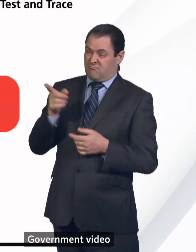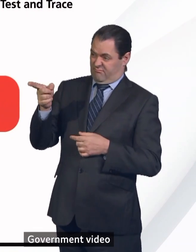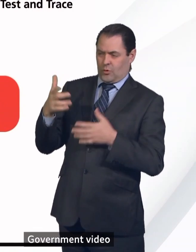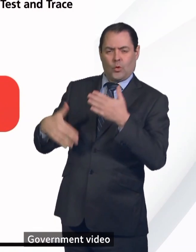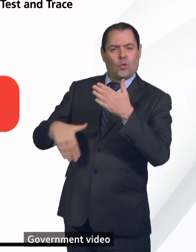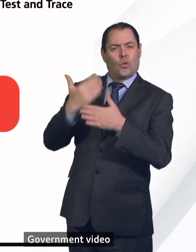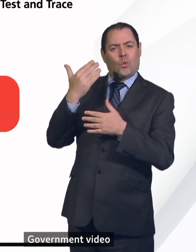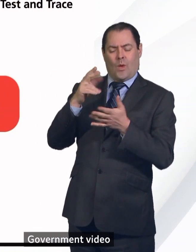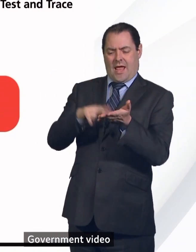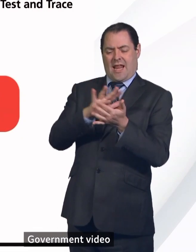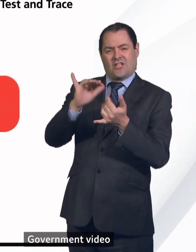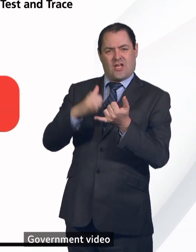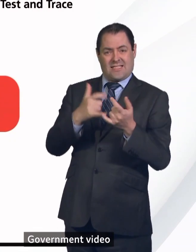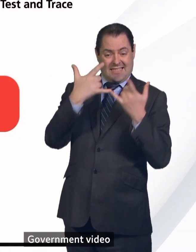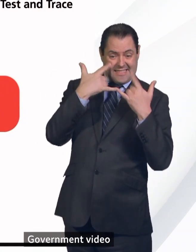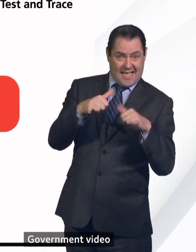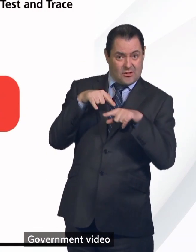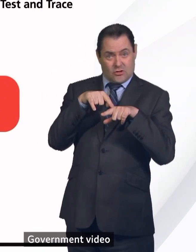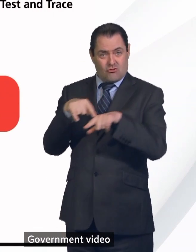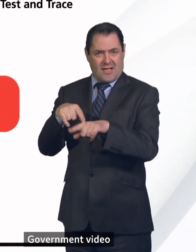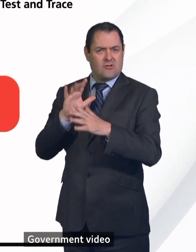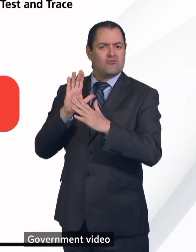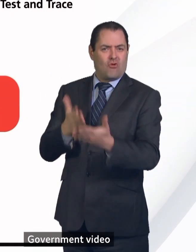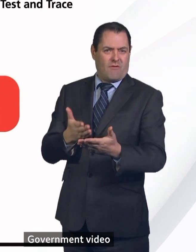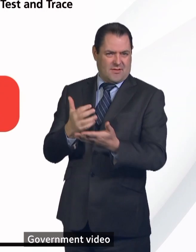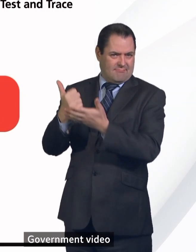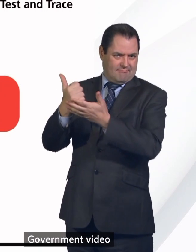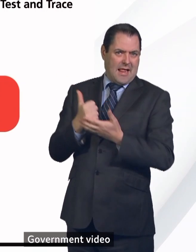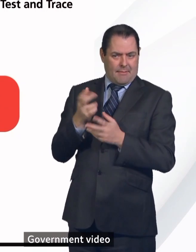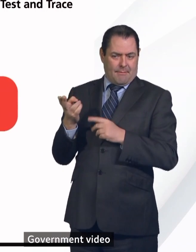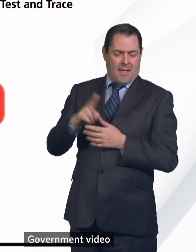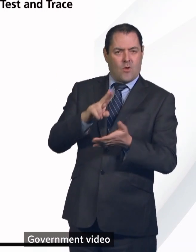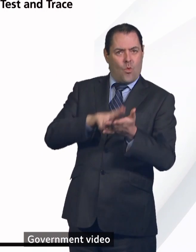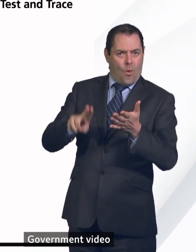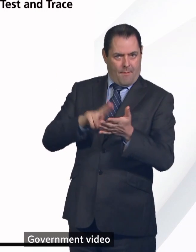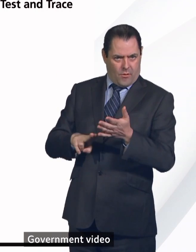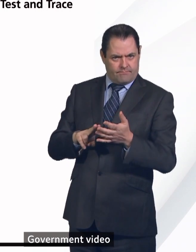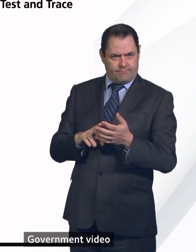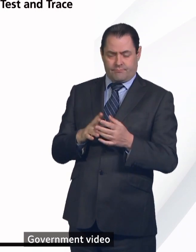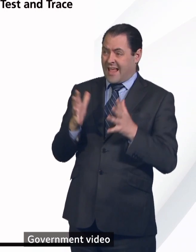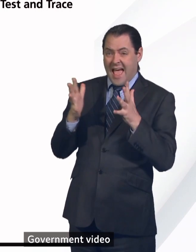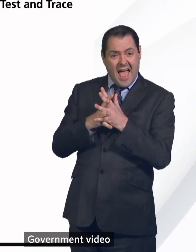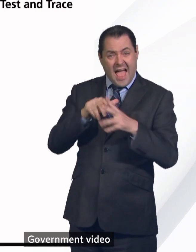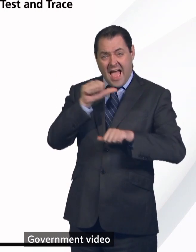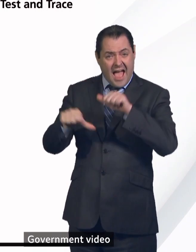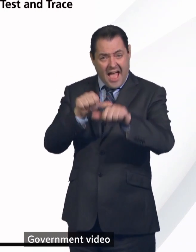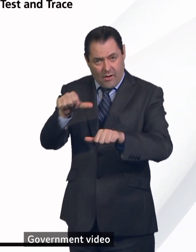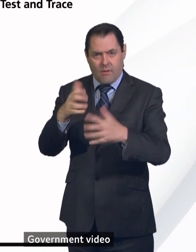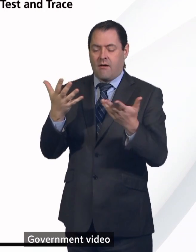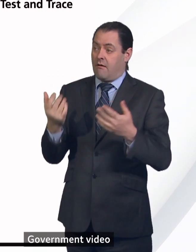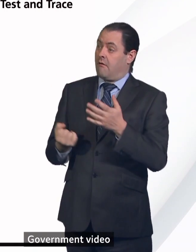new NHS Test and Trace service. Here's how it works. If you